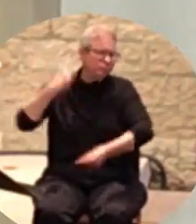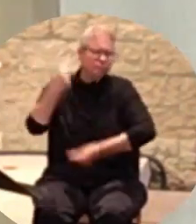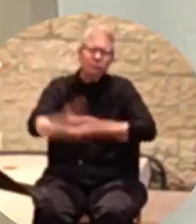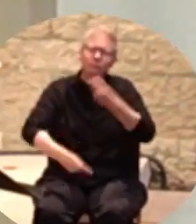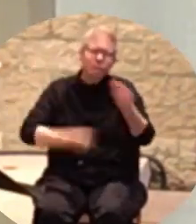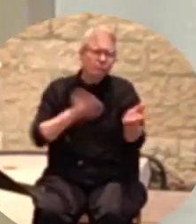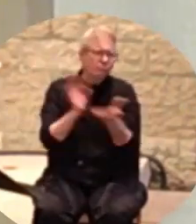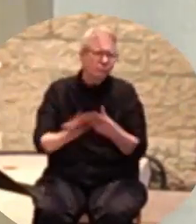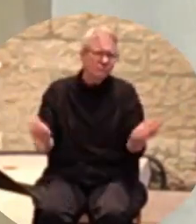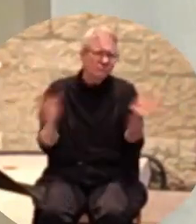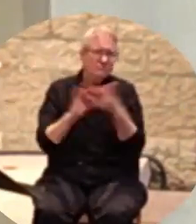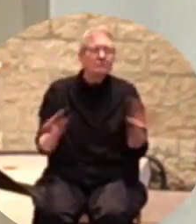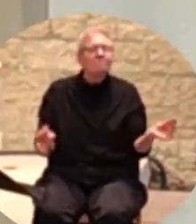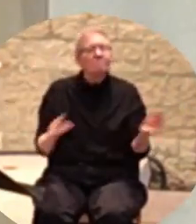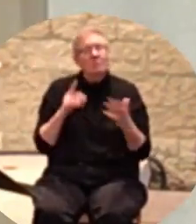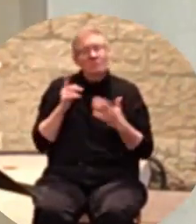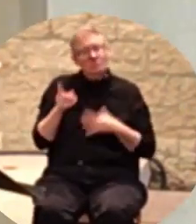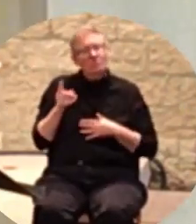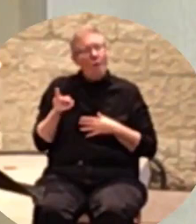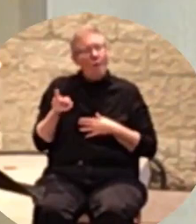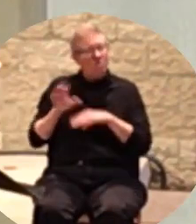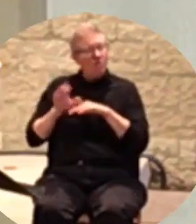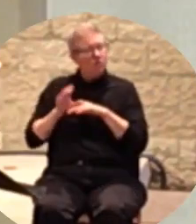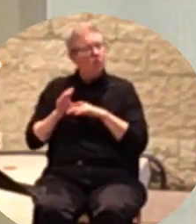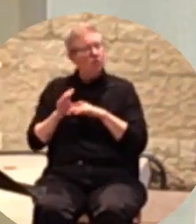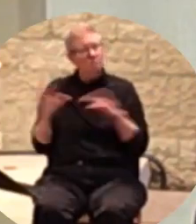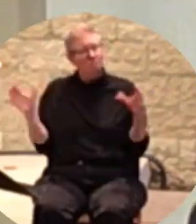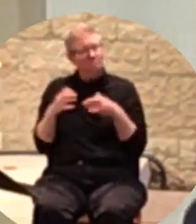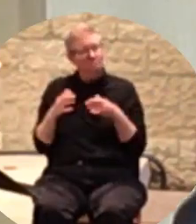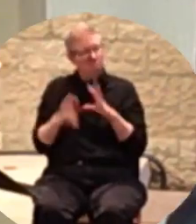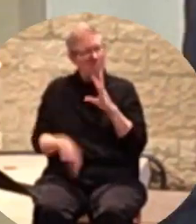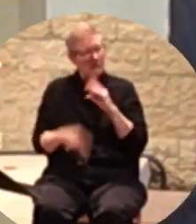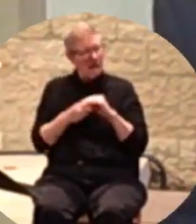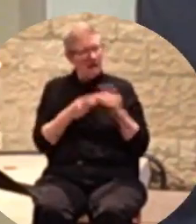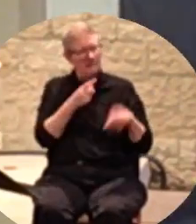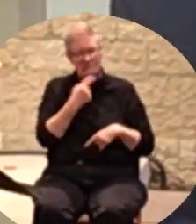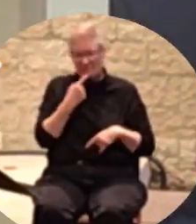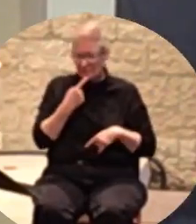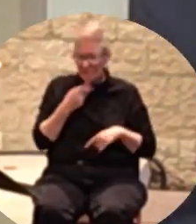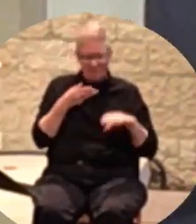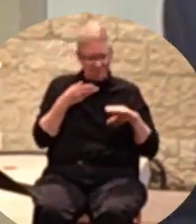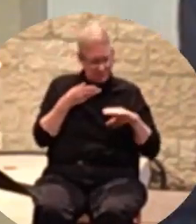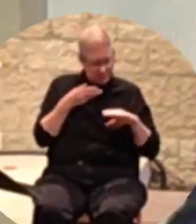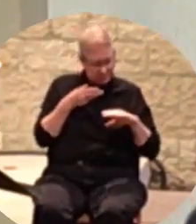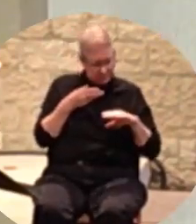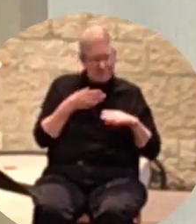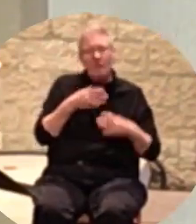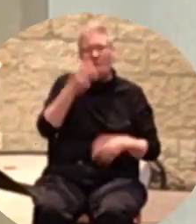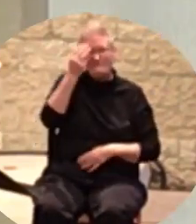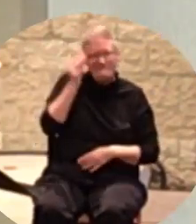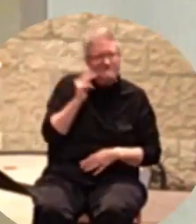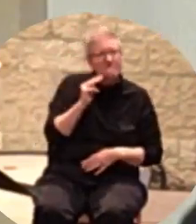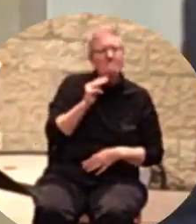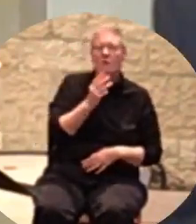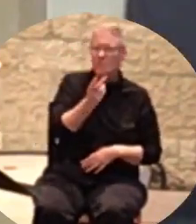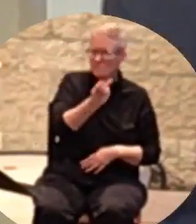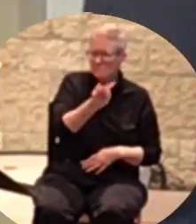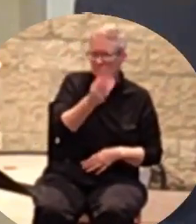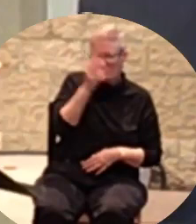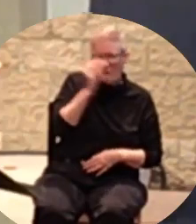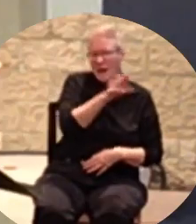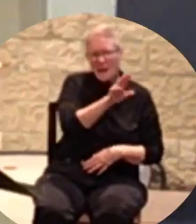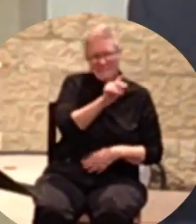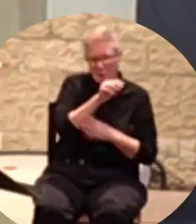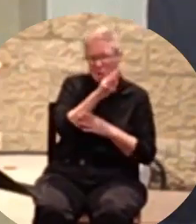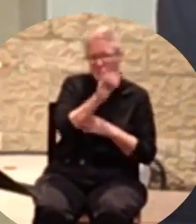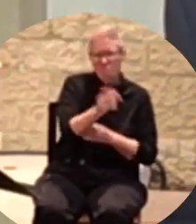it, and he says, "And now after he rose early on the first day of the week, he appeared first to Mary Magdalene, whom he had cast out 7 demons. She went